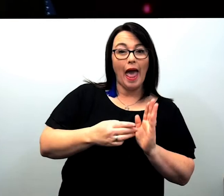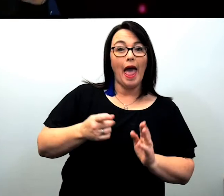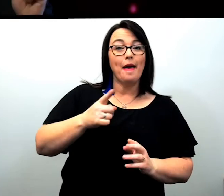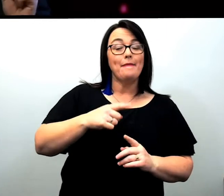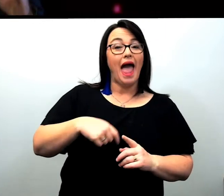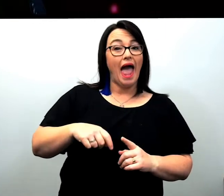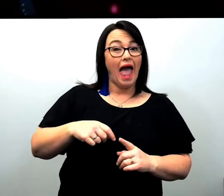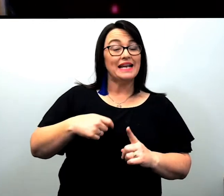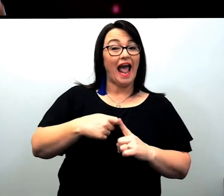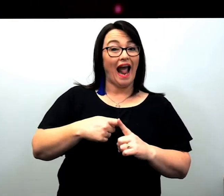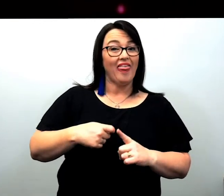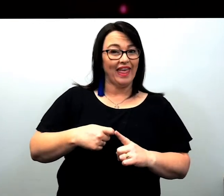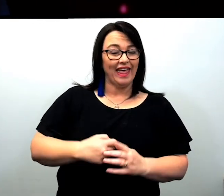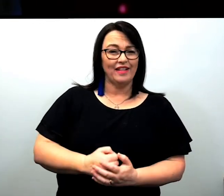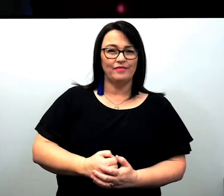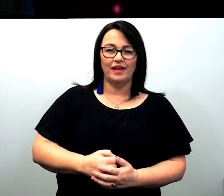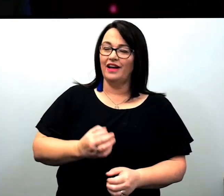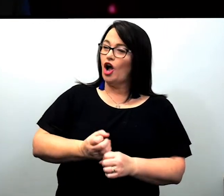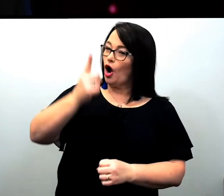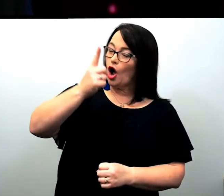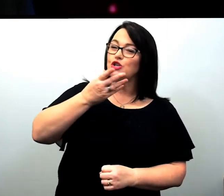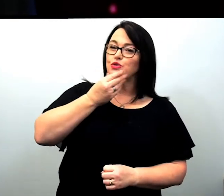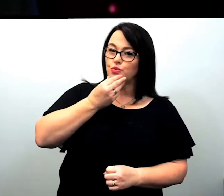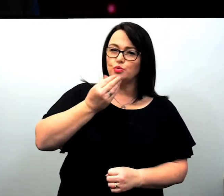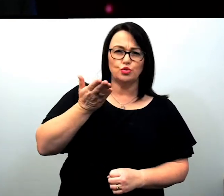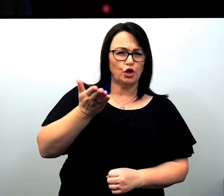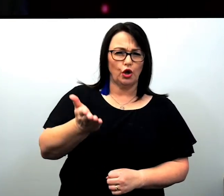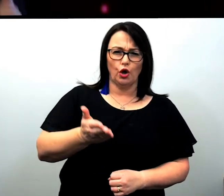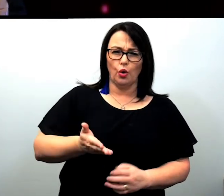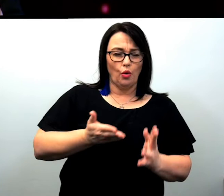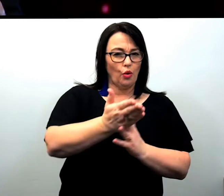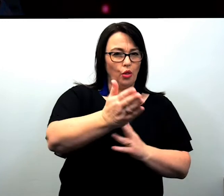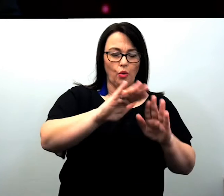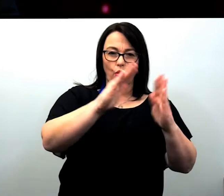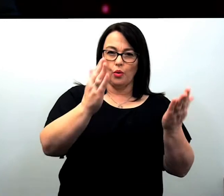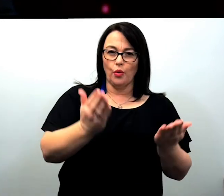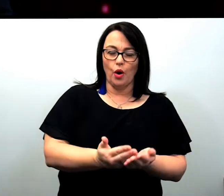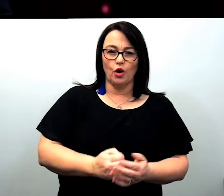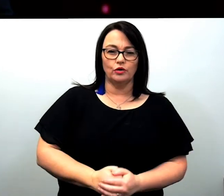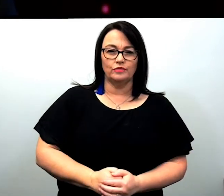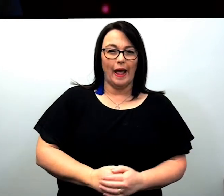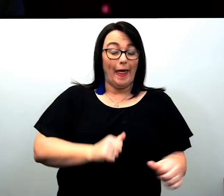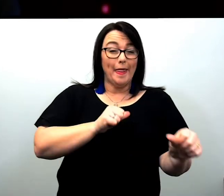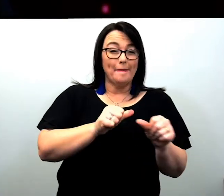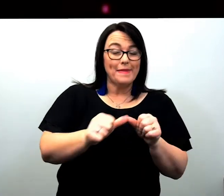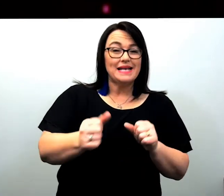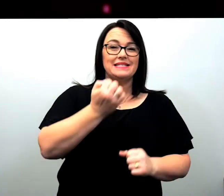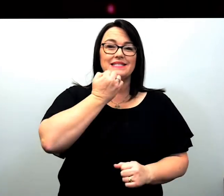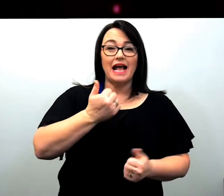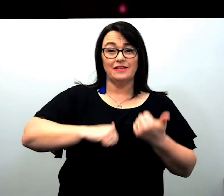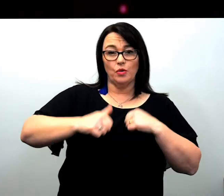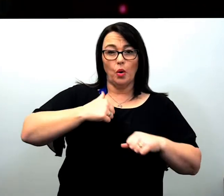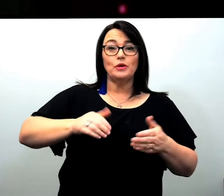God is using you effectively all over the world. And I just believe the greatest days of Equippers are ahead as the Holy Spirit